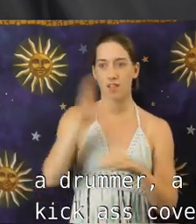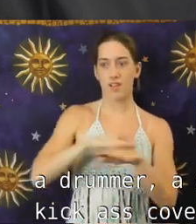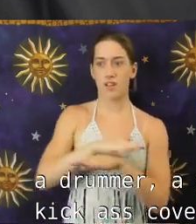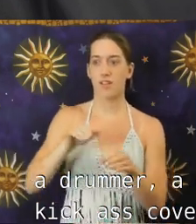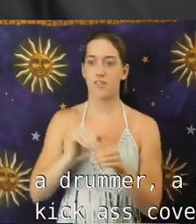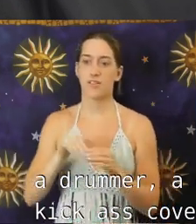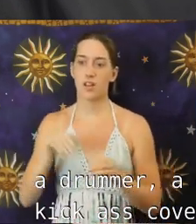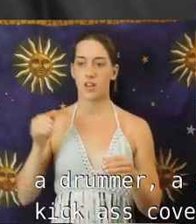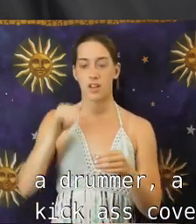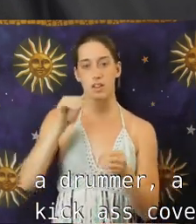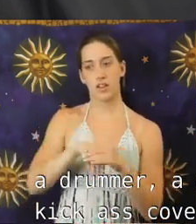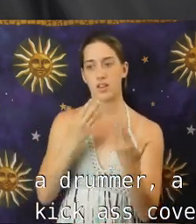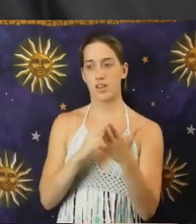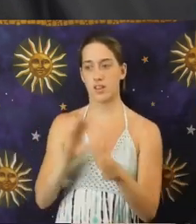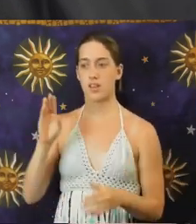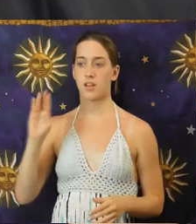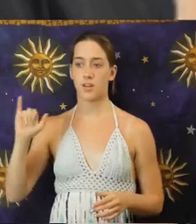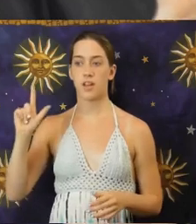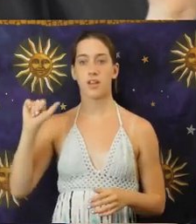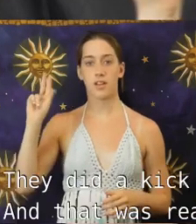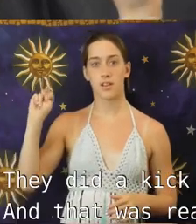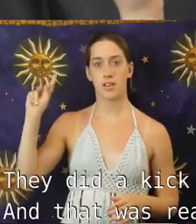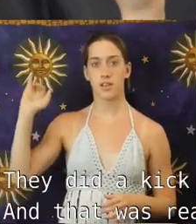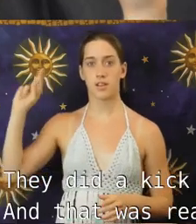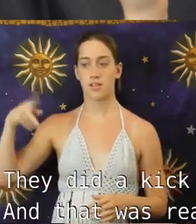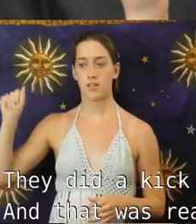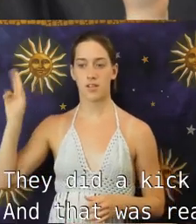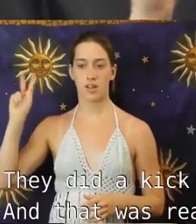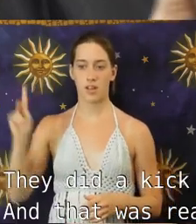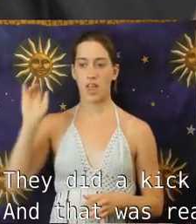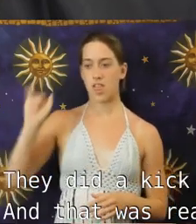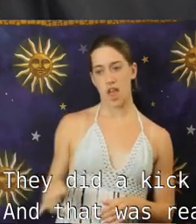a kick-ass cover of